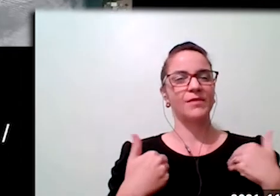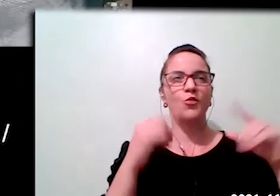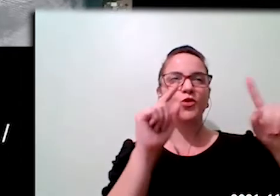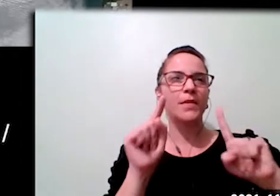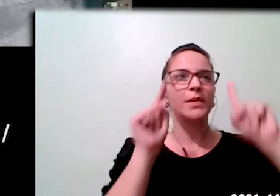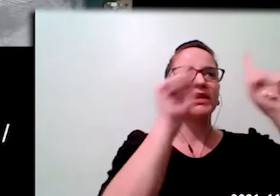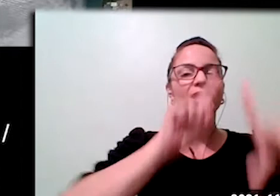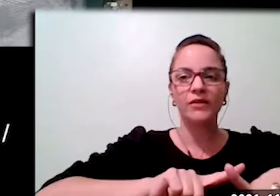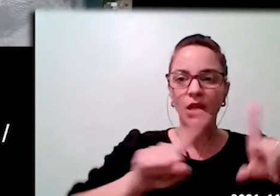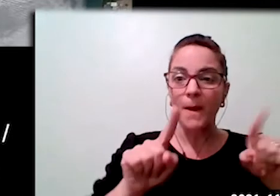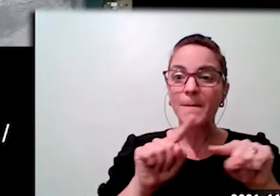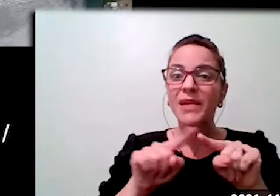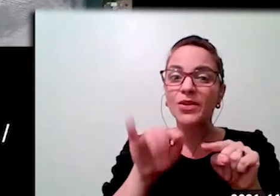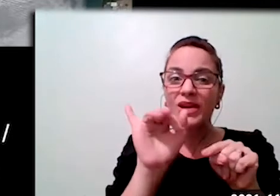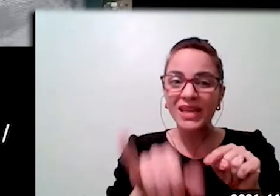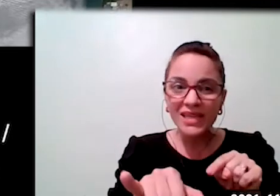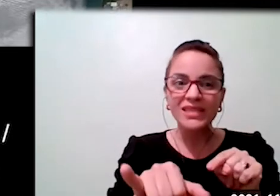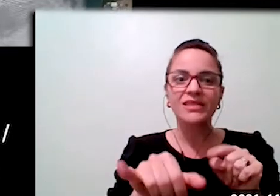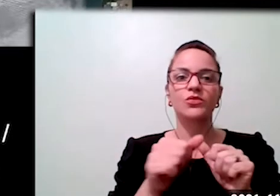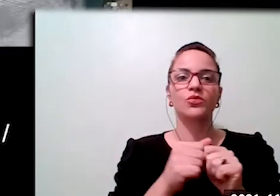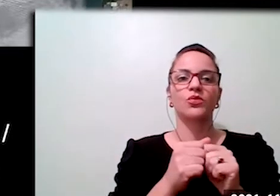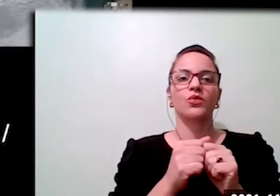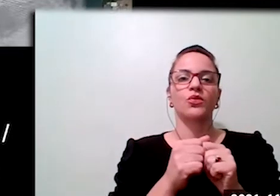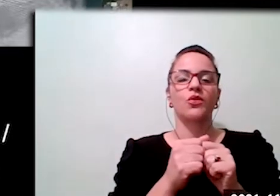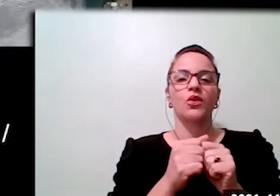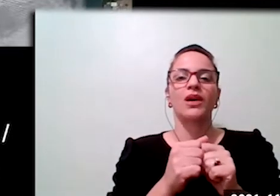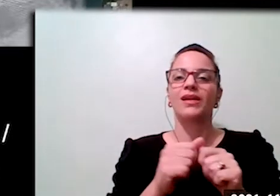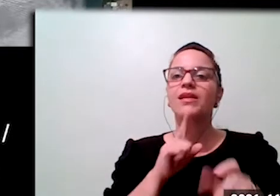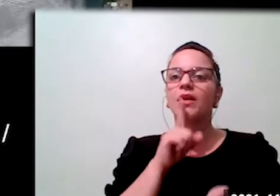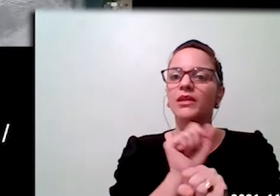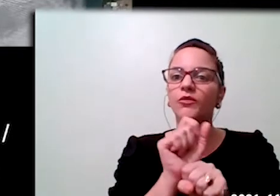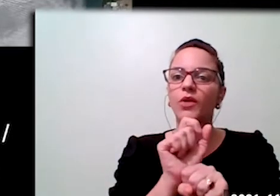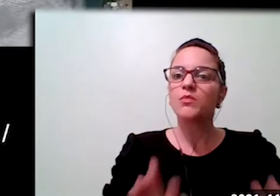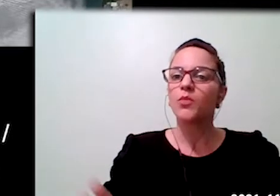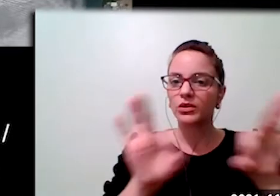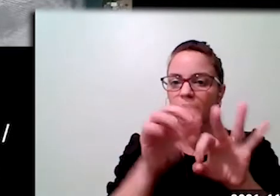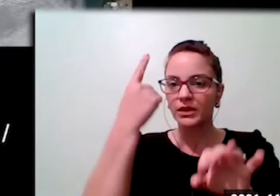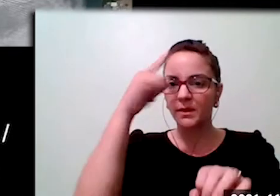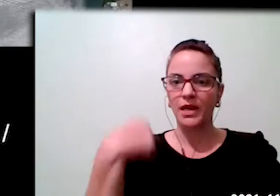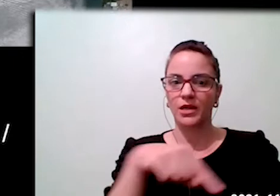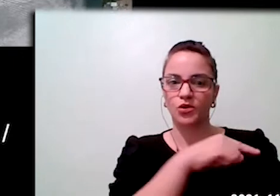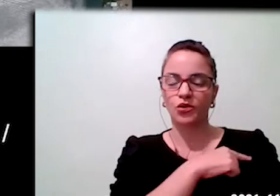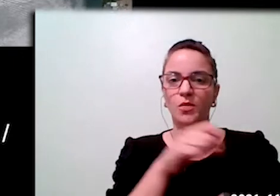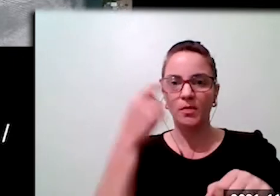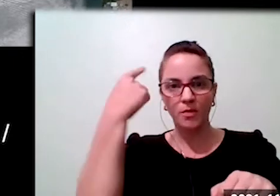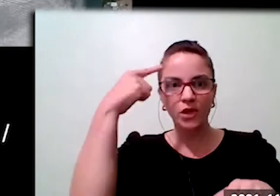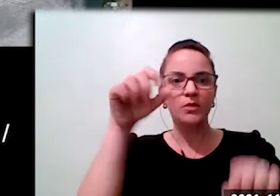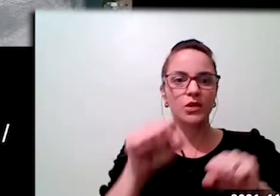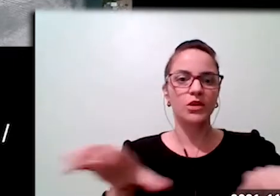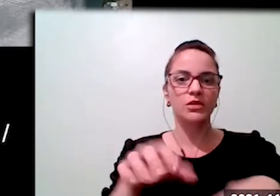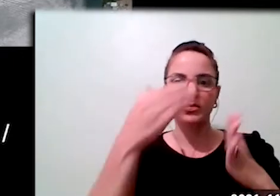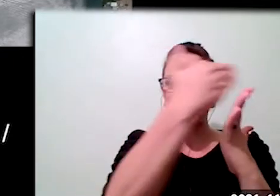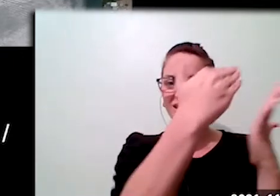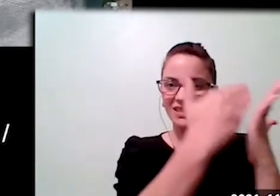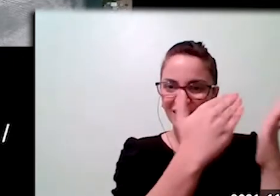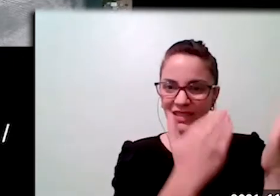using that nomination a few years later, we were able to list the Old San Juan Historic